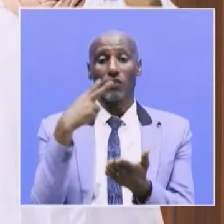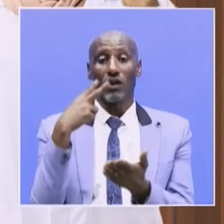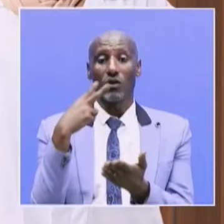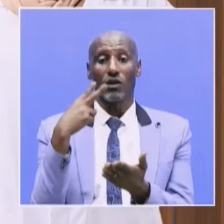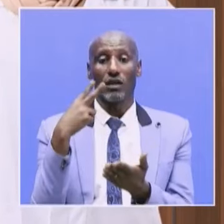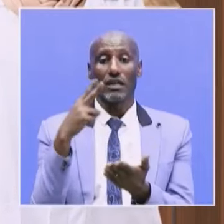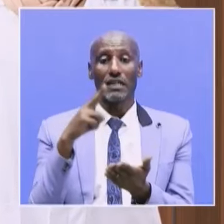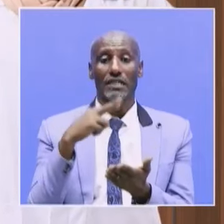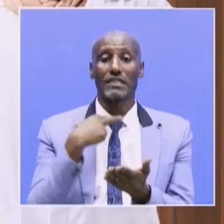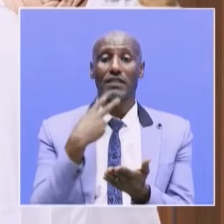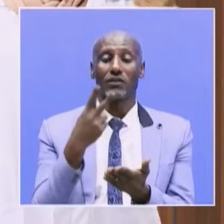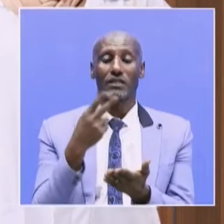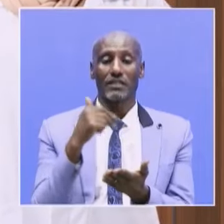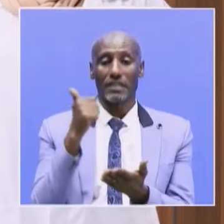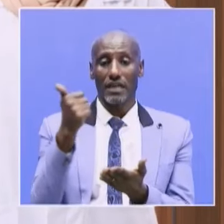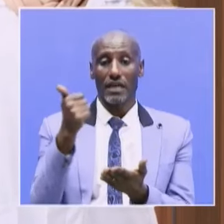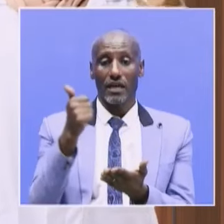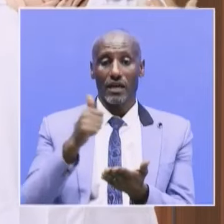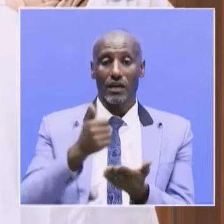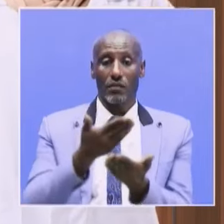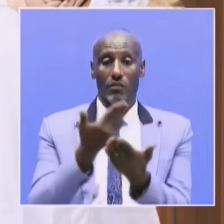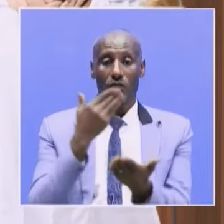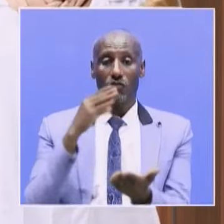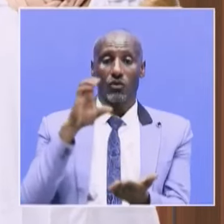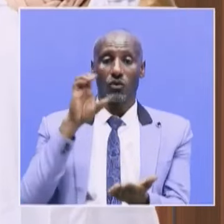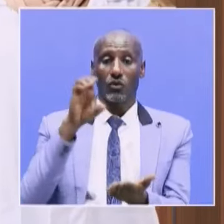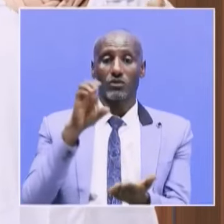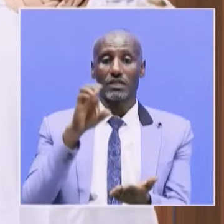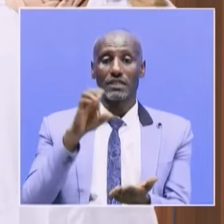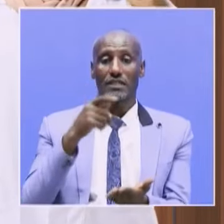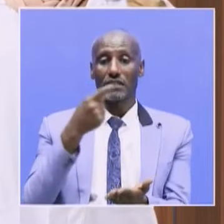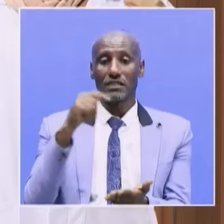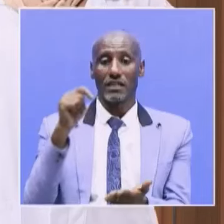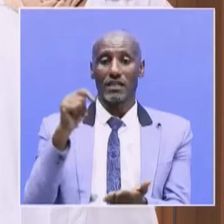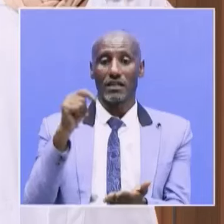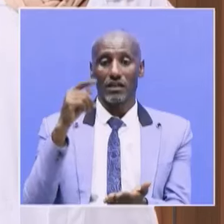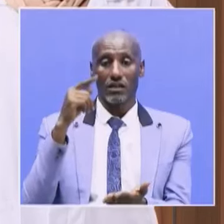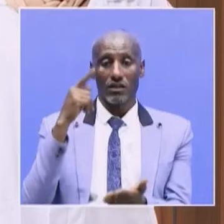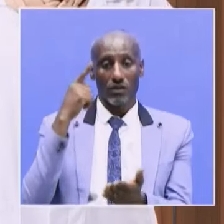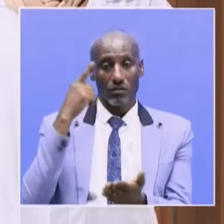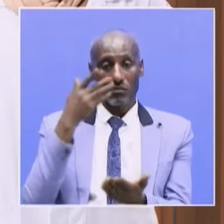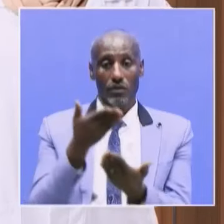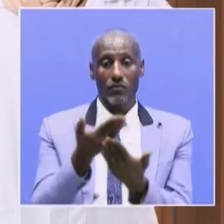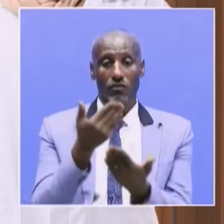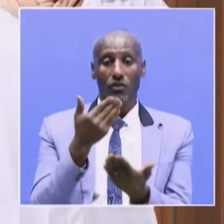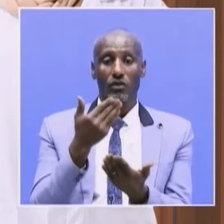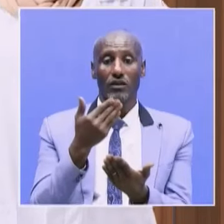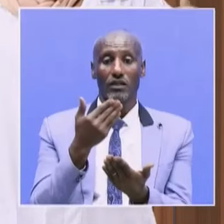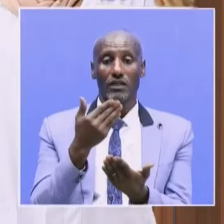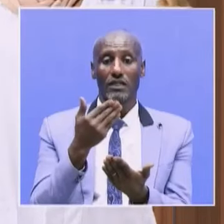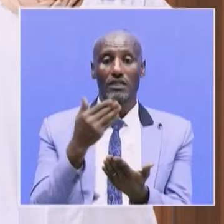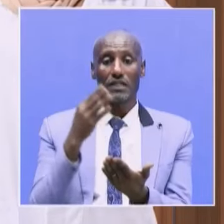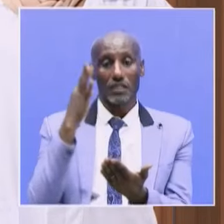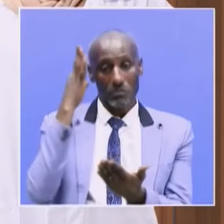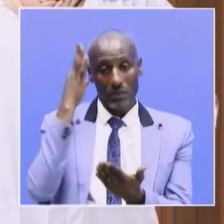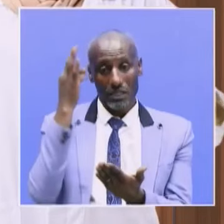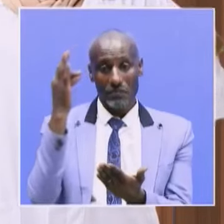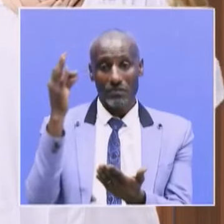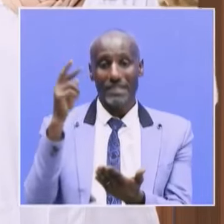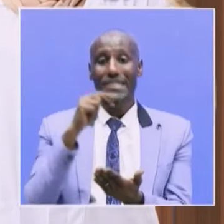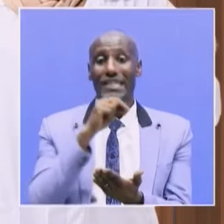use A before consonant. We can use the before what we called